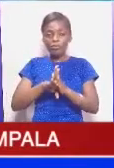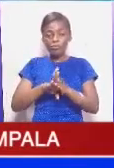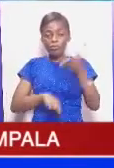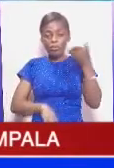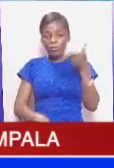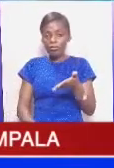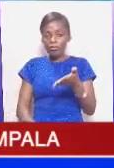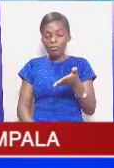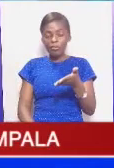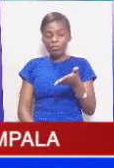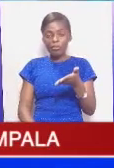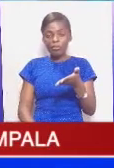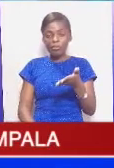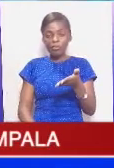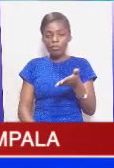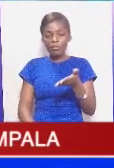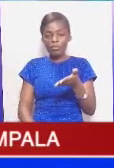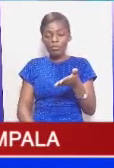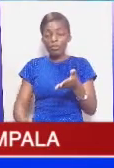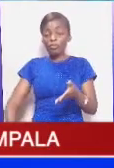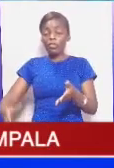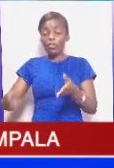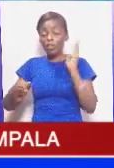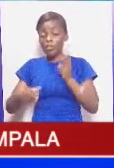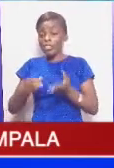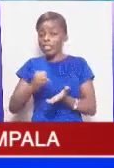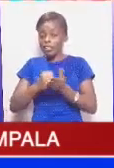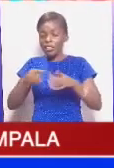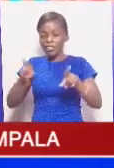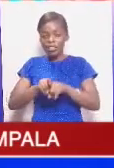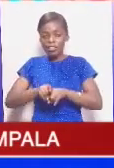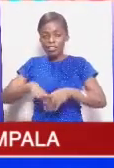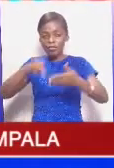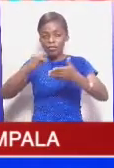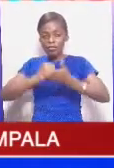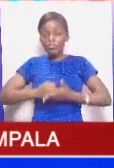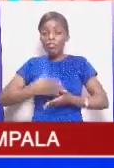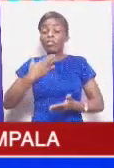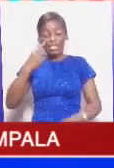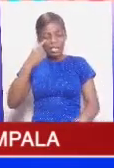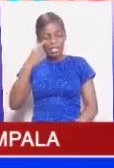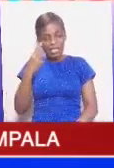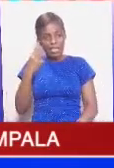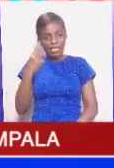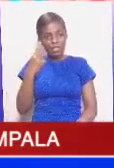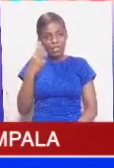grant will help us and is even helping us. Titwagala kulaba nti